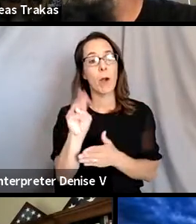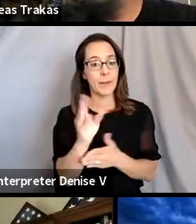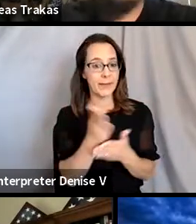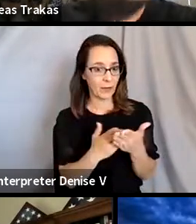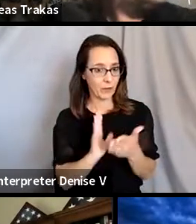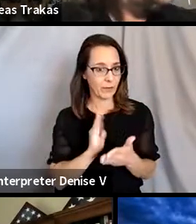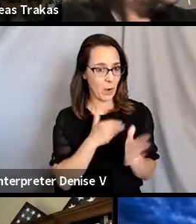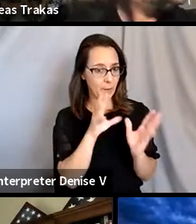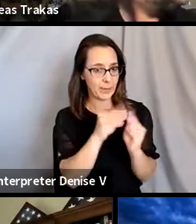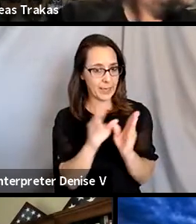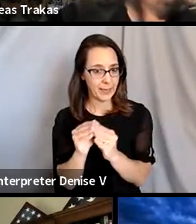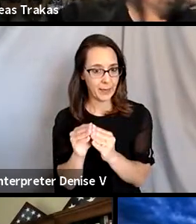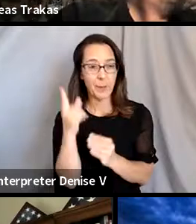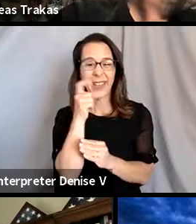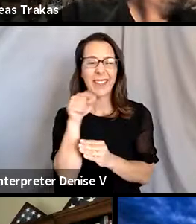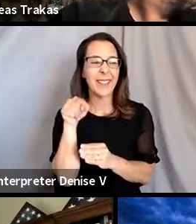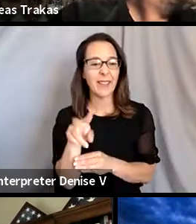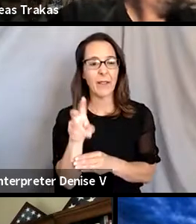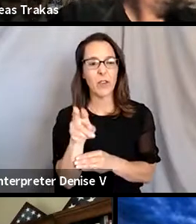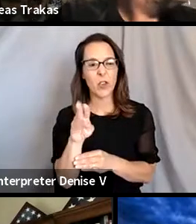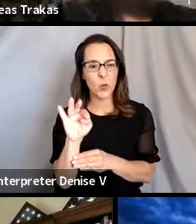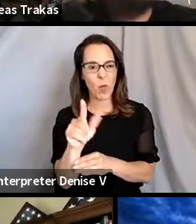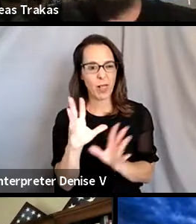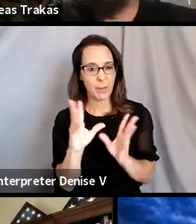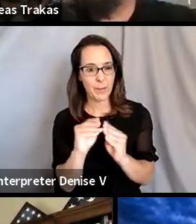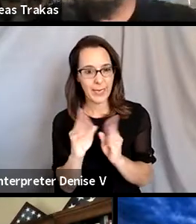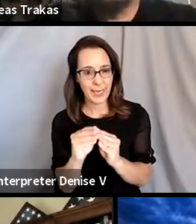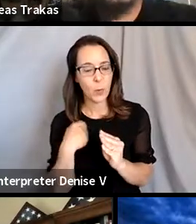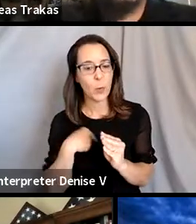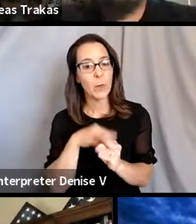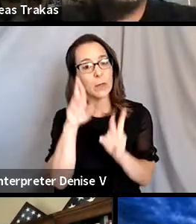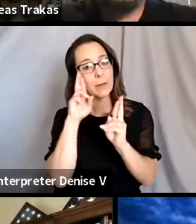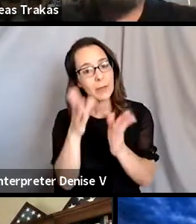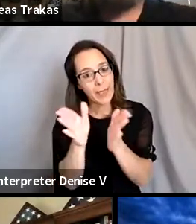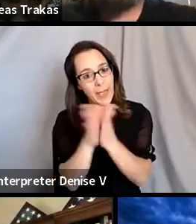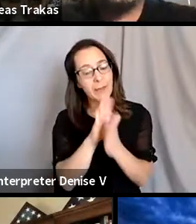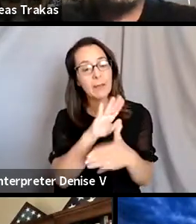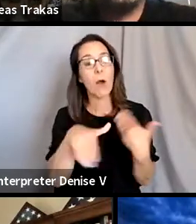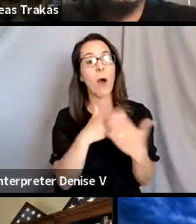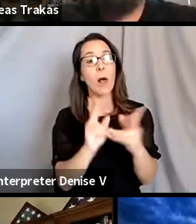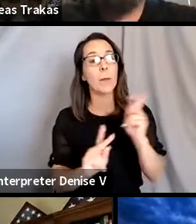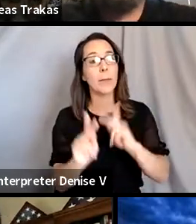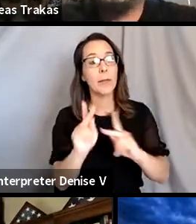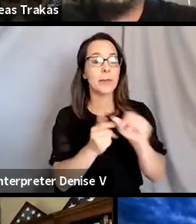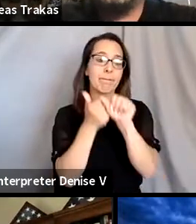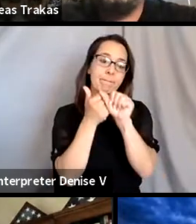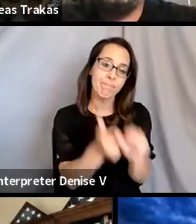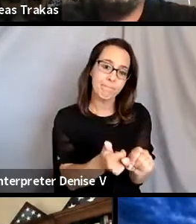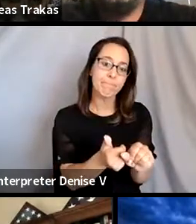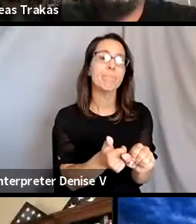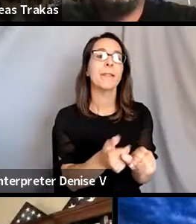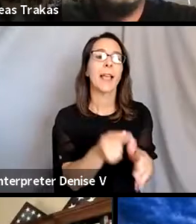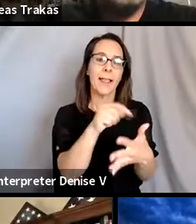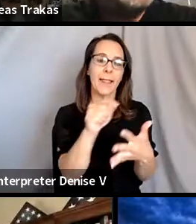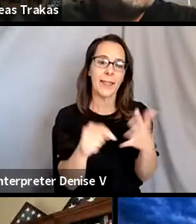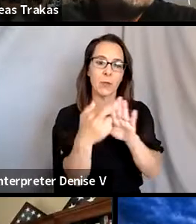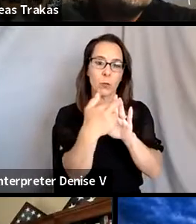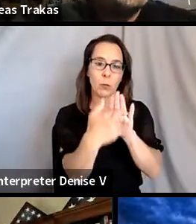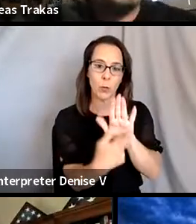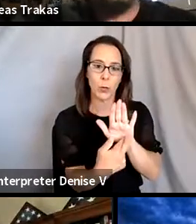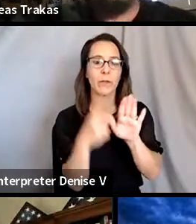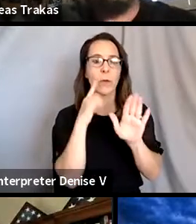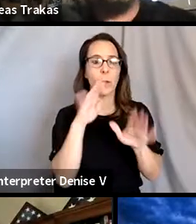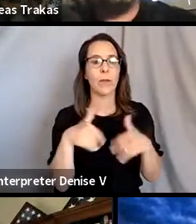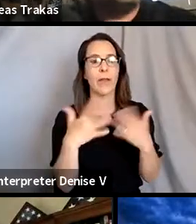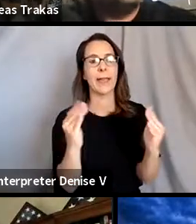Due to the virtual format of this meeting, we respectfully ask all attendees to adhere to the following guidelines to provide equity for